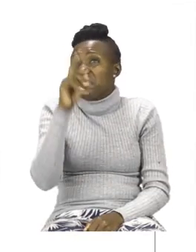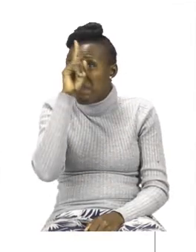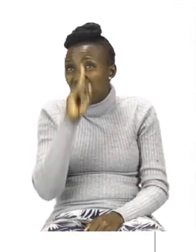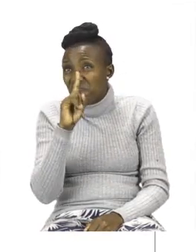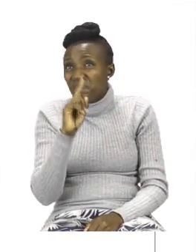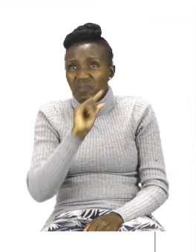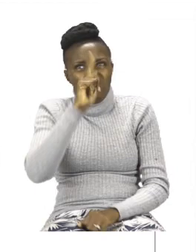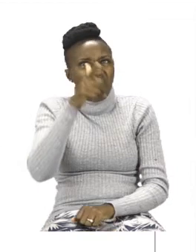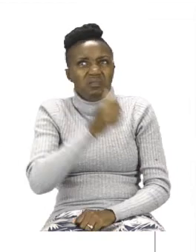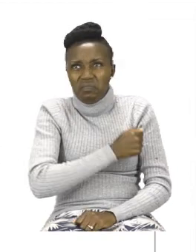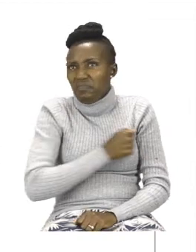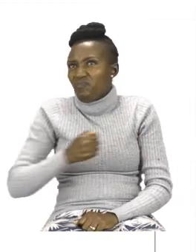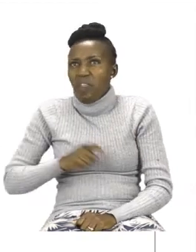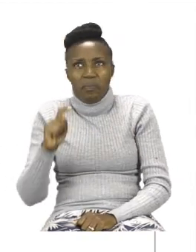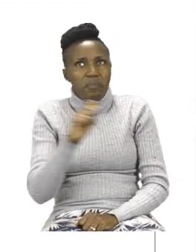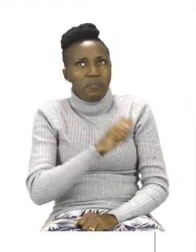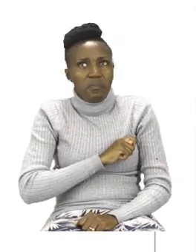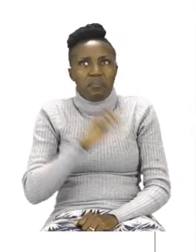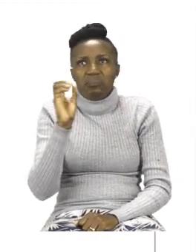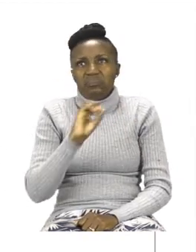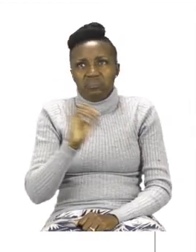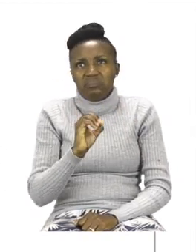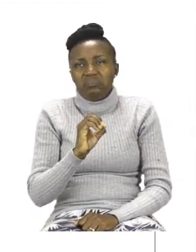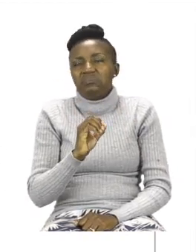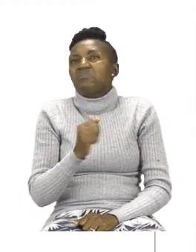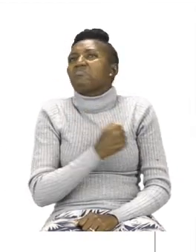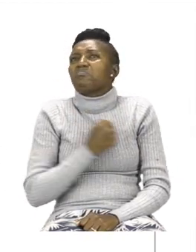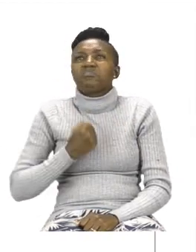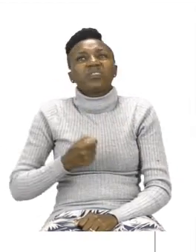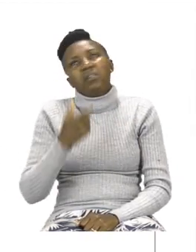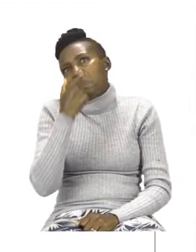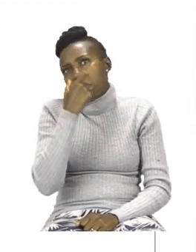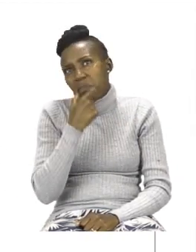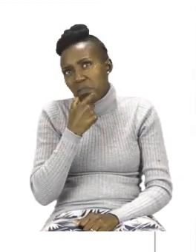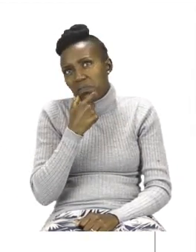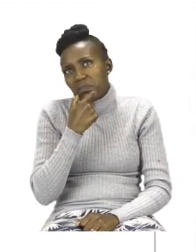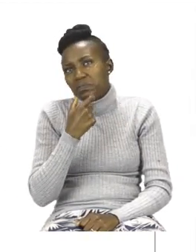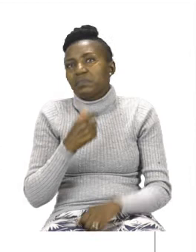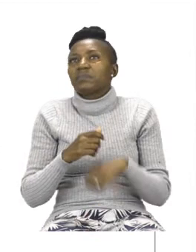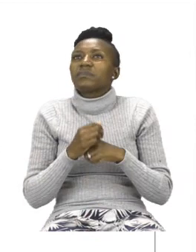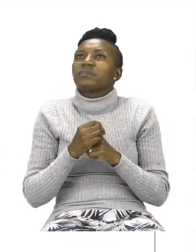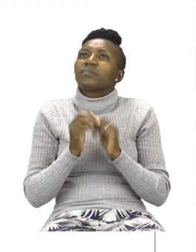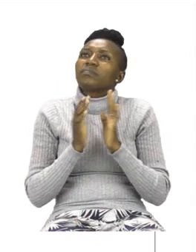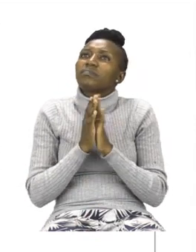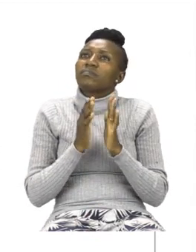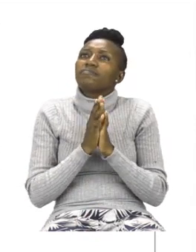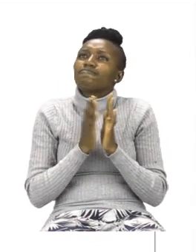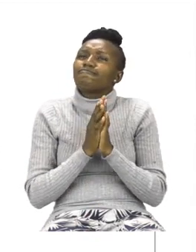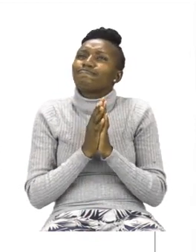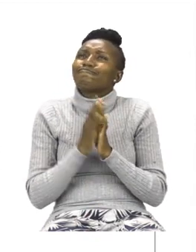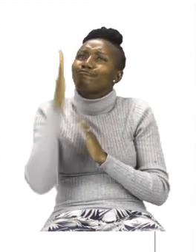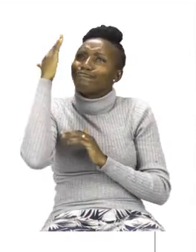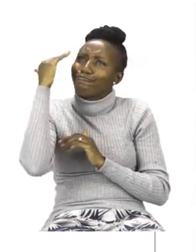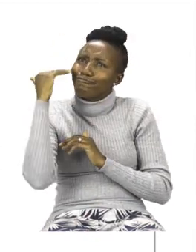trust you, and that will make them very sad. Please, boys and girls, try and behave yourselves. When we